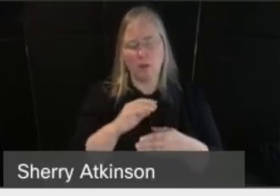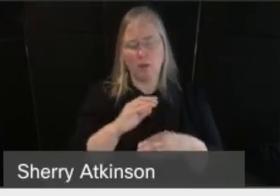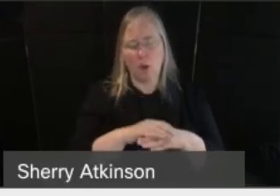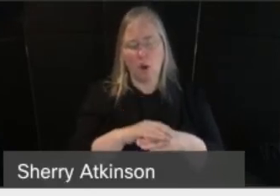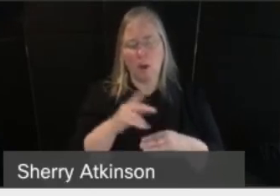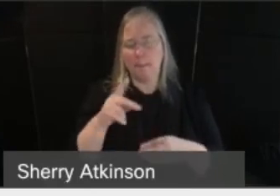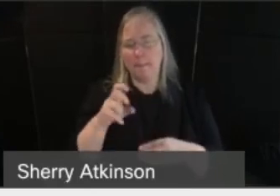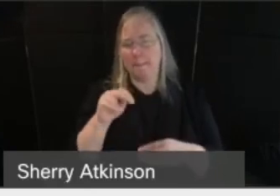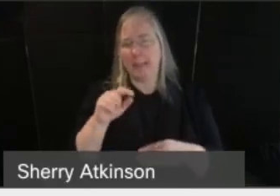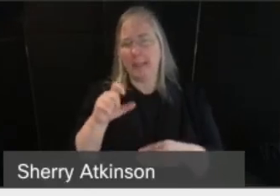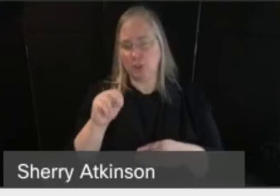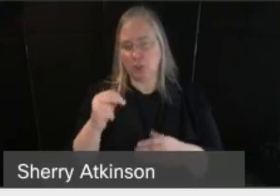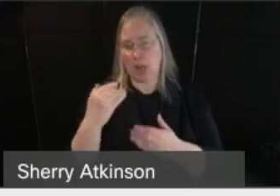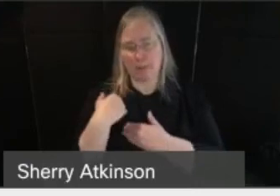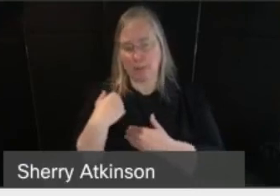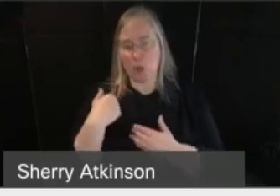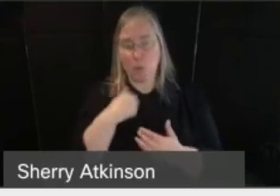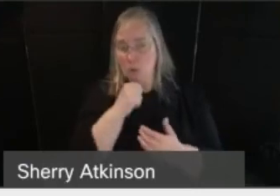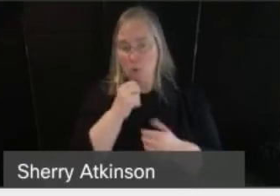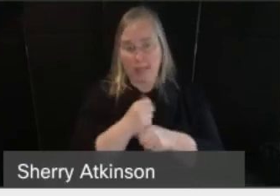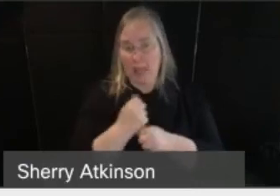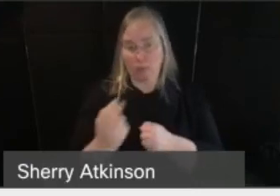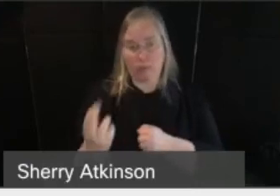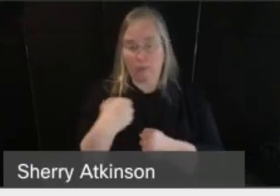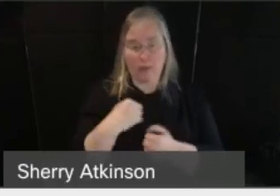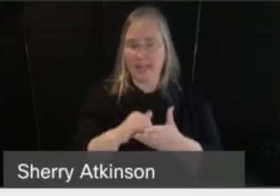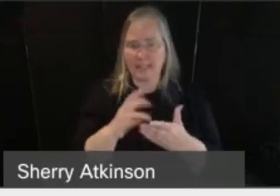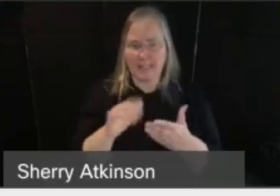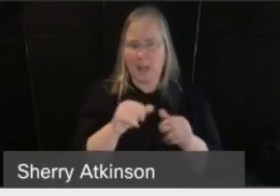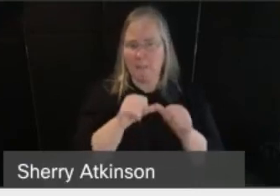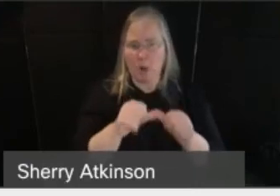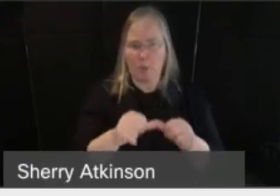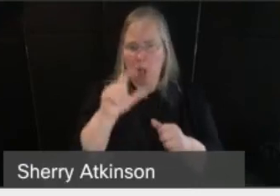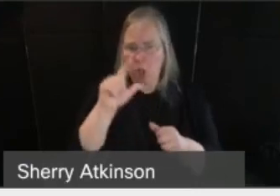return now that it's like a permanent low interest rate